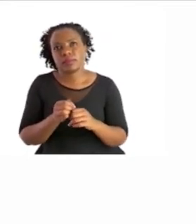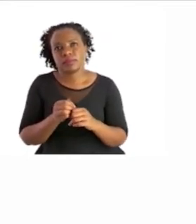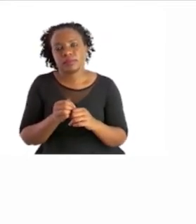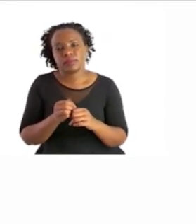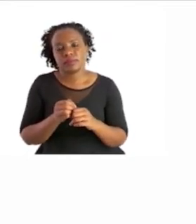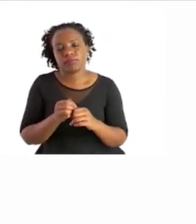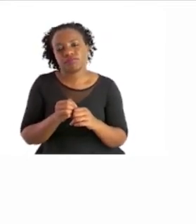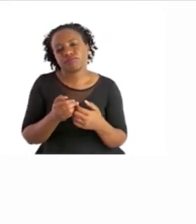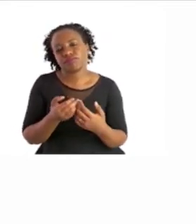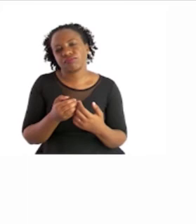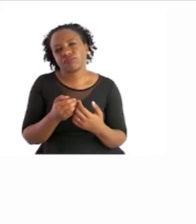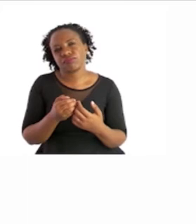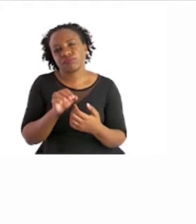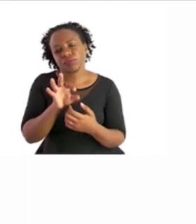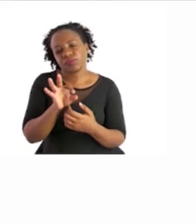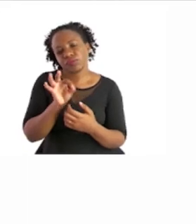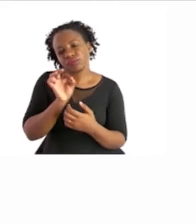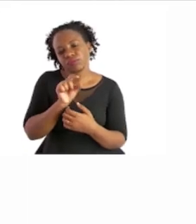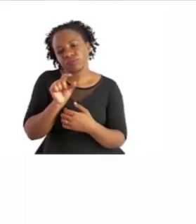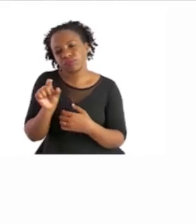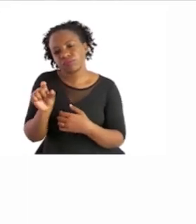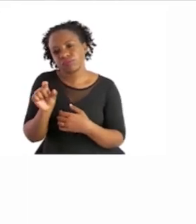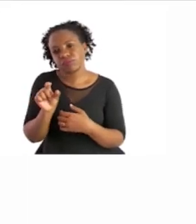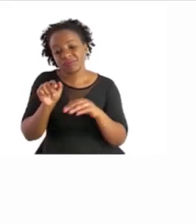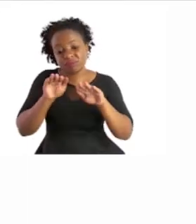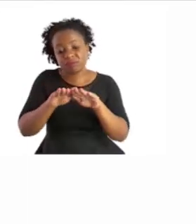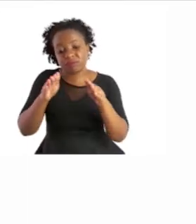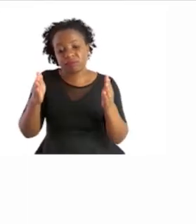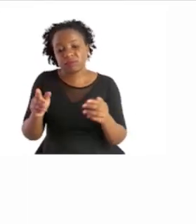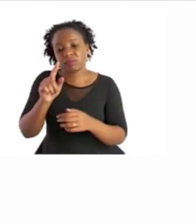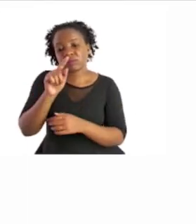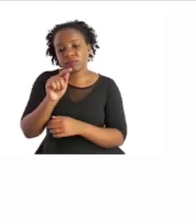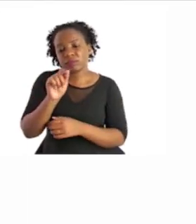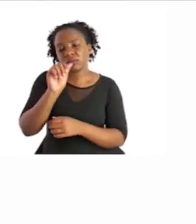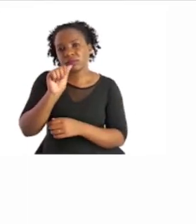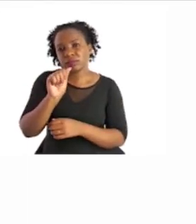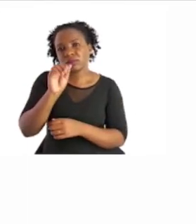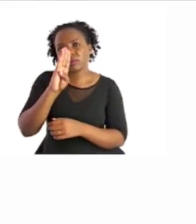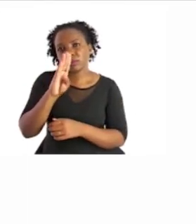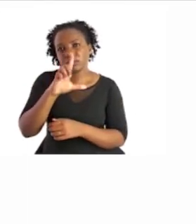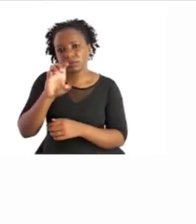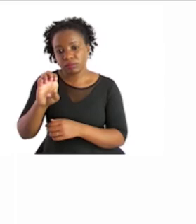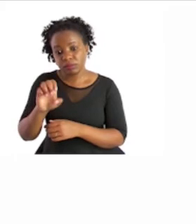I would choose a word like table. Table is a common noun.